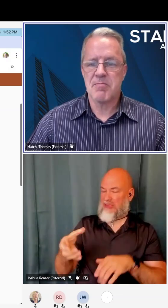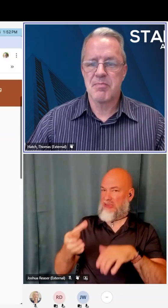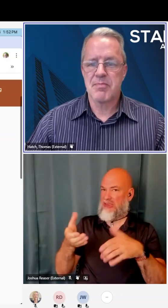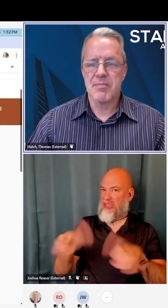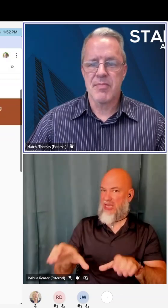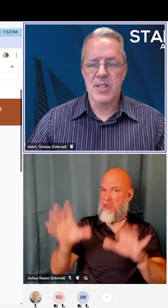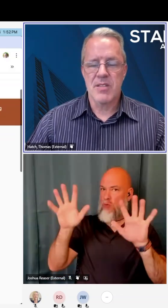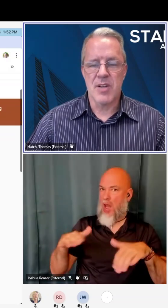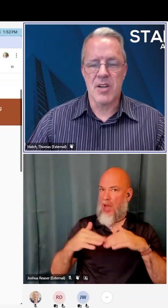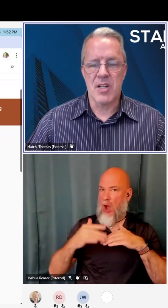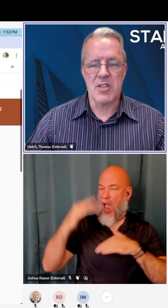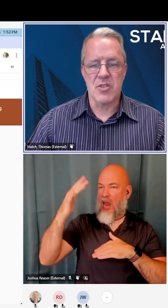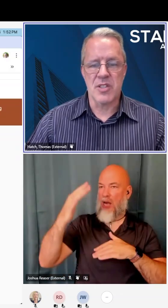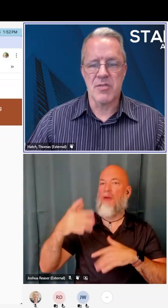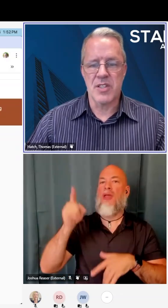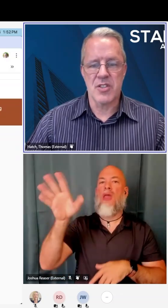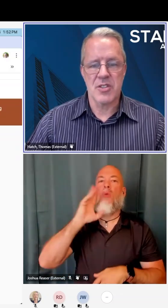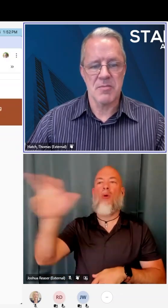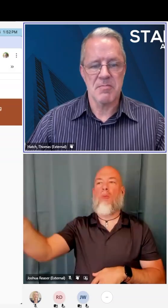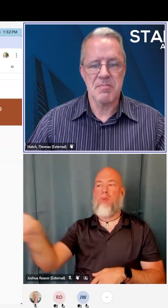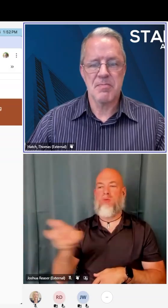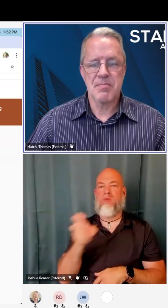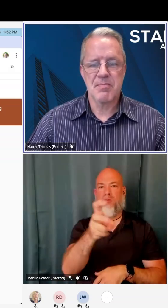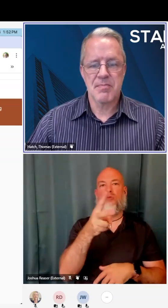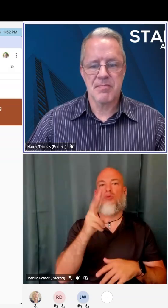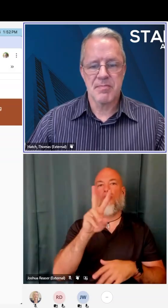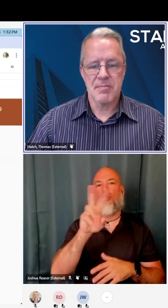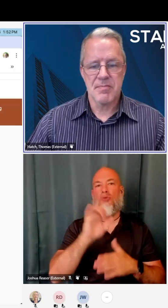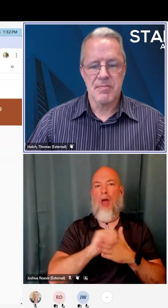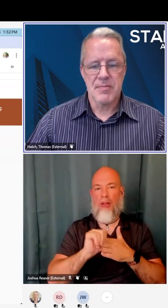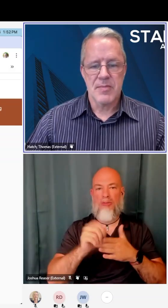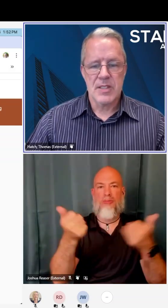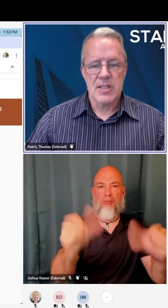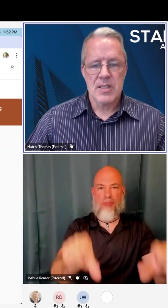me. Very interesting feature.